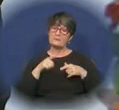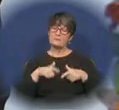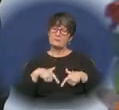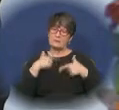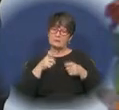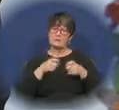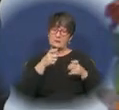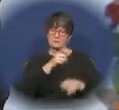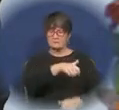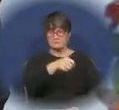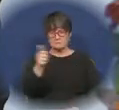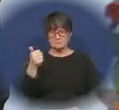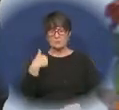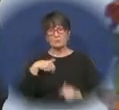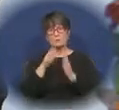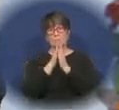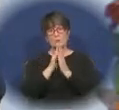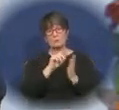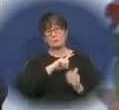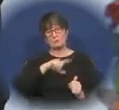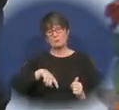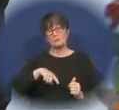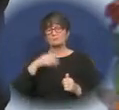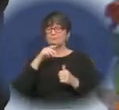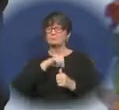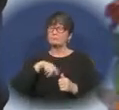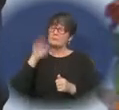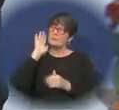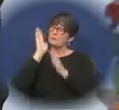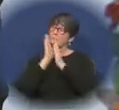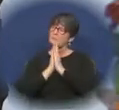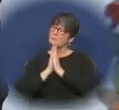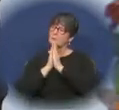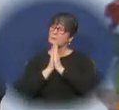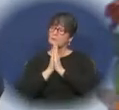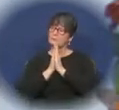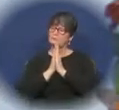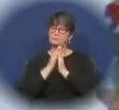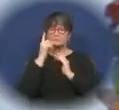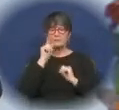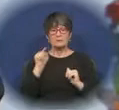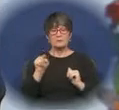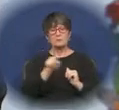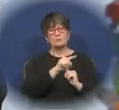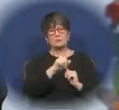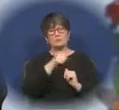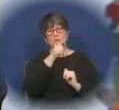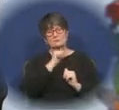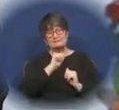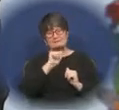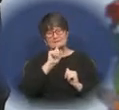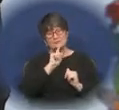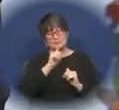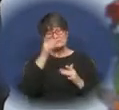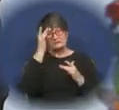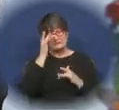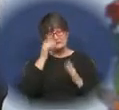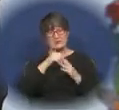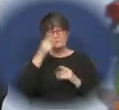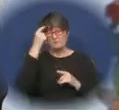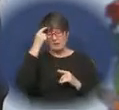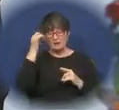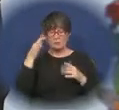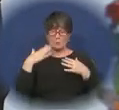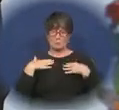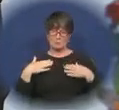gifts of others, we pray to the Lord. Lord, hear our prayer. For those who endure sickness, in mind or